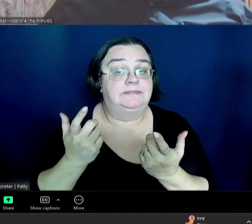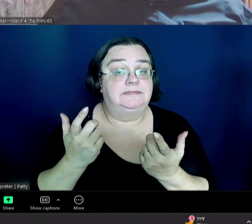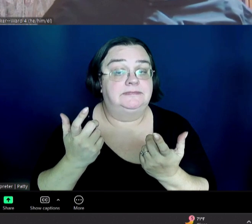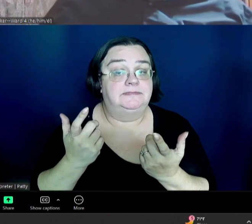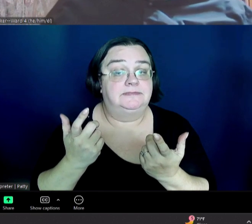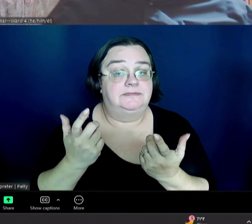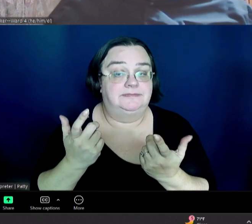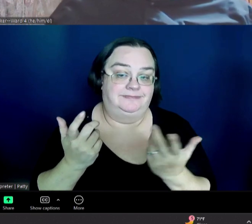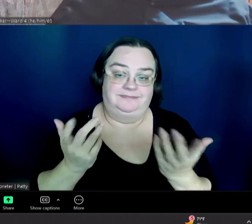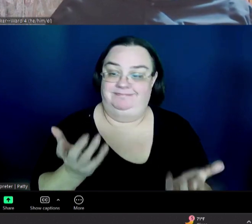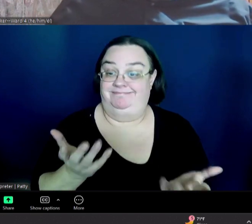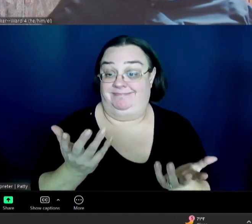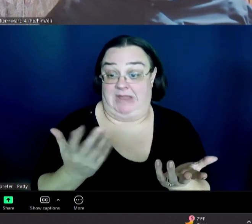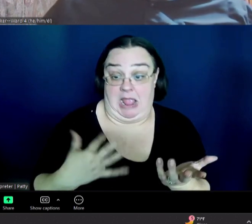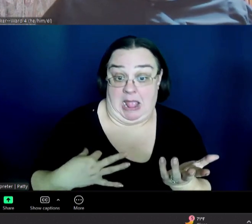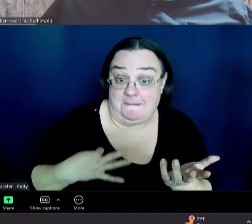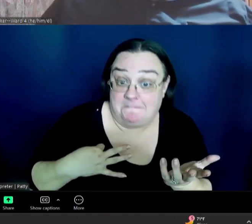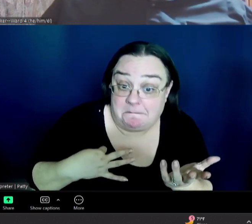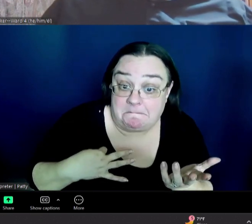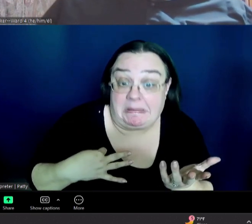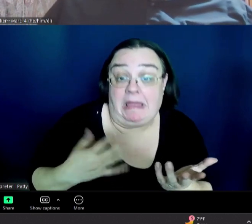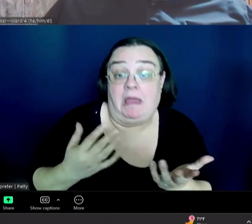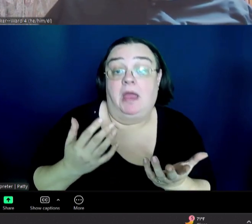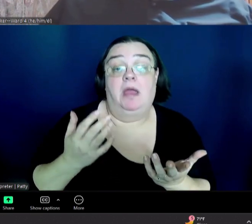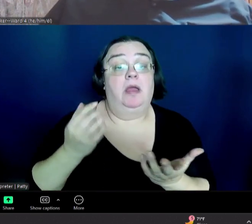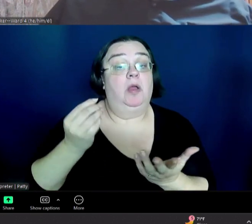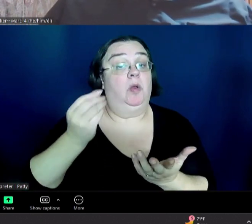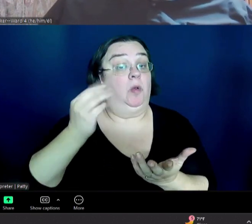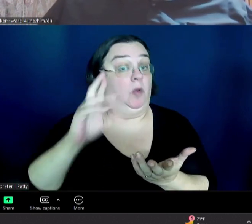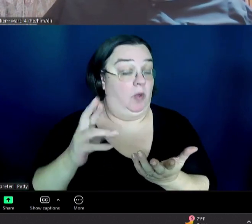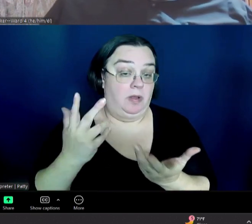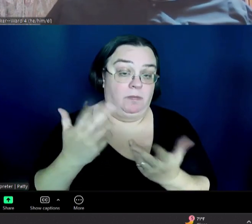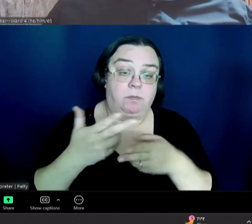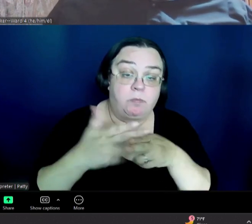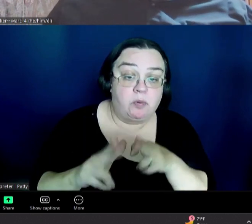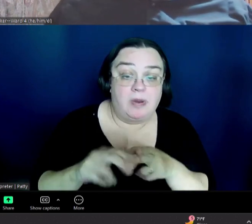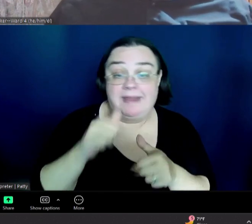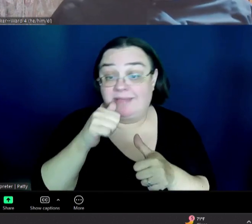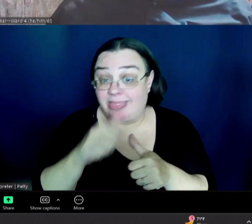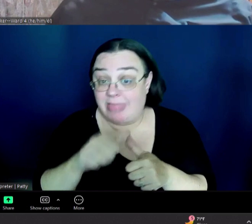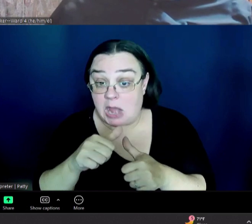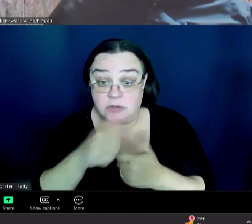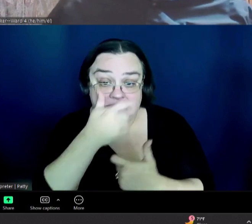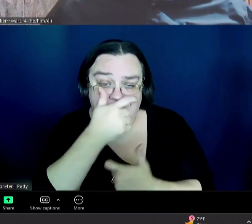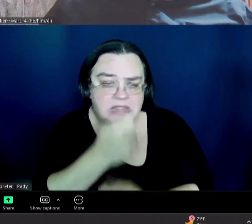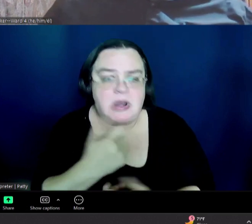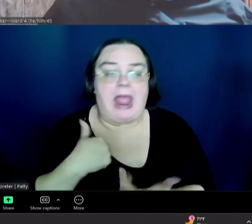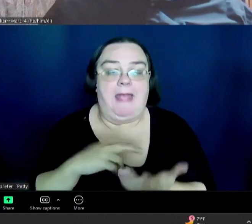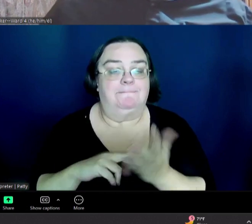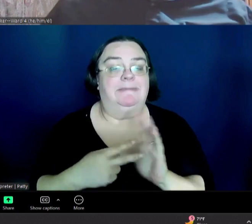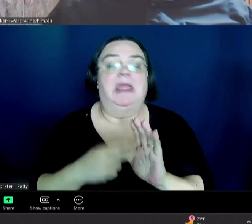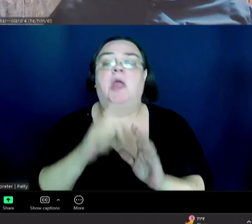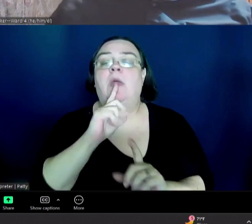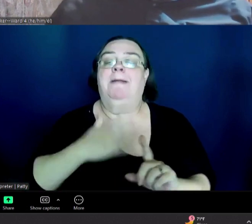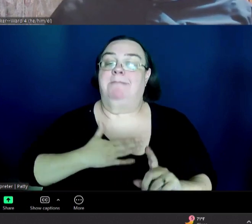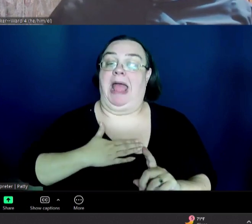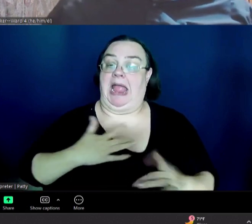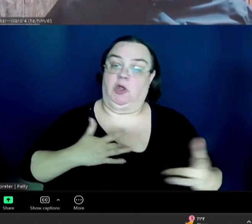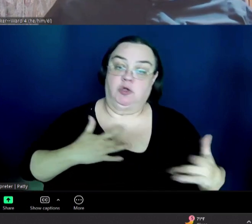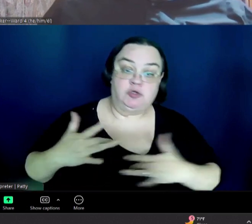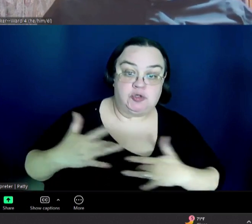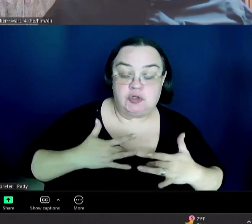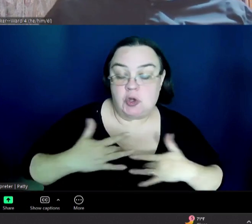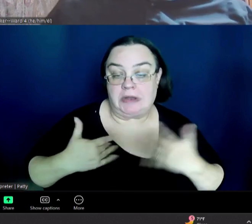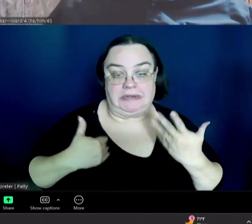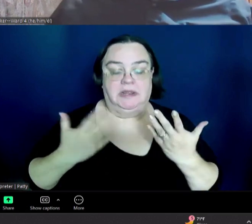I don't know, applications or brief letters of interest? I mean, my concern is I don't know when.